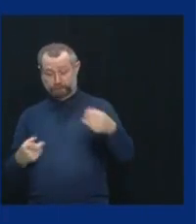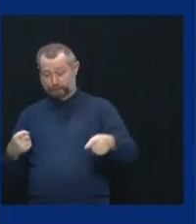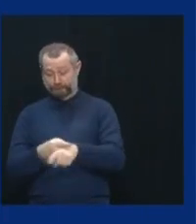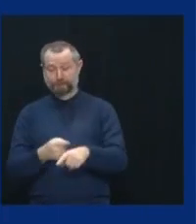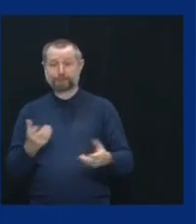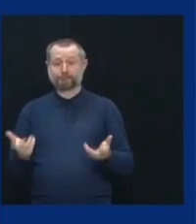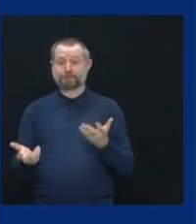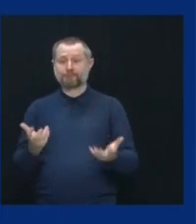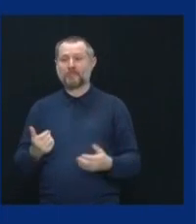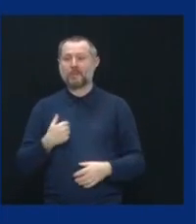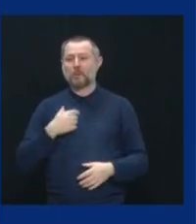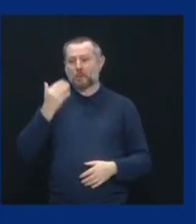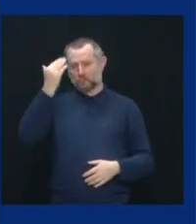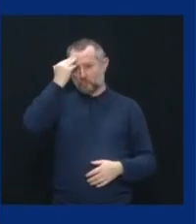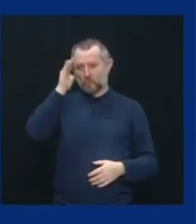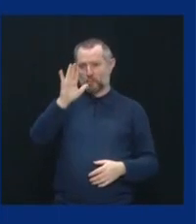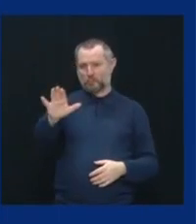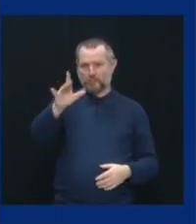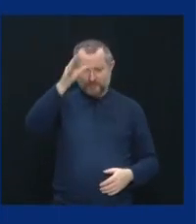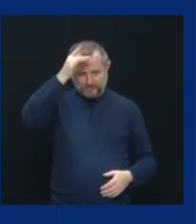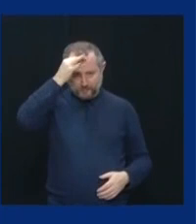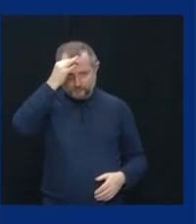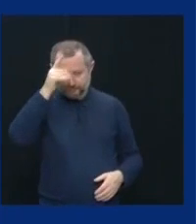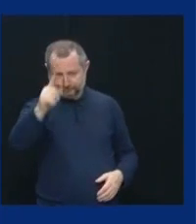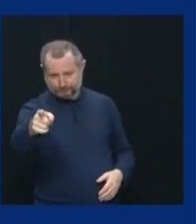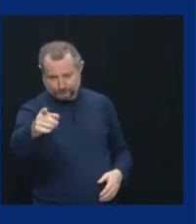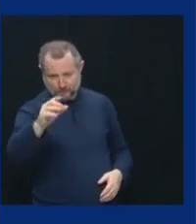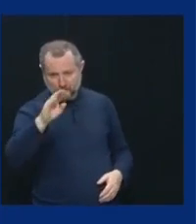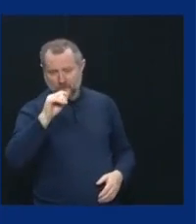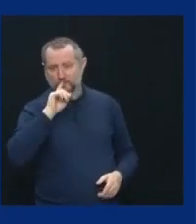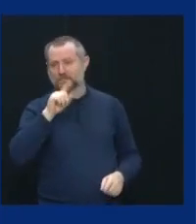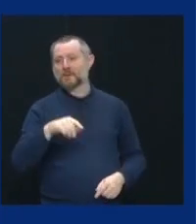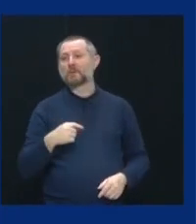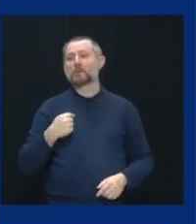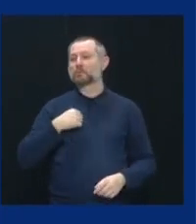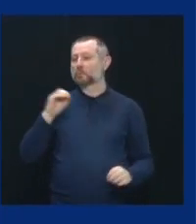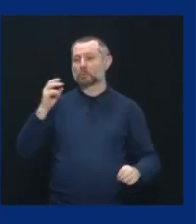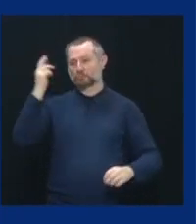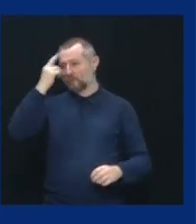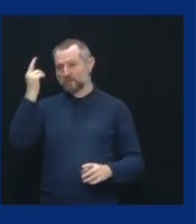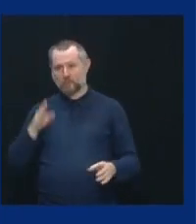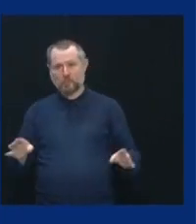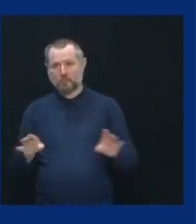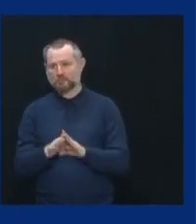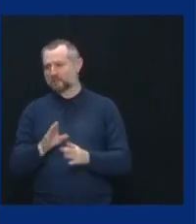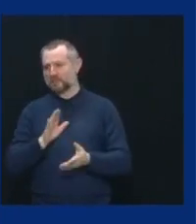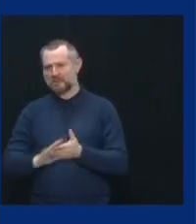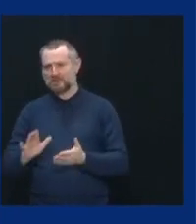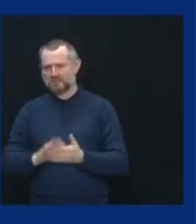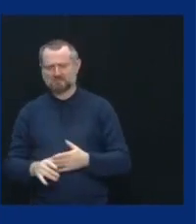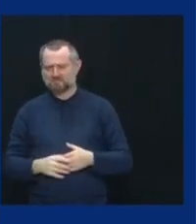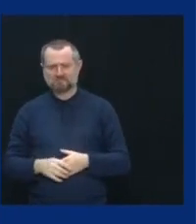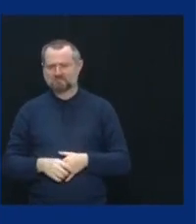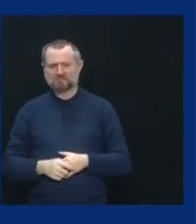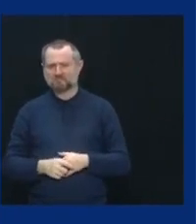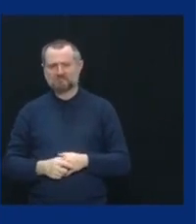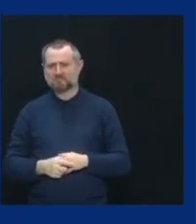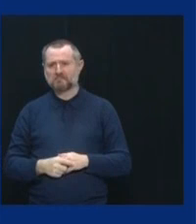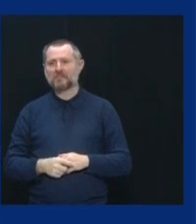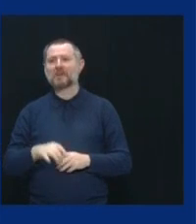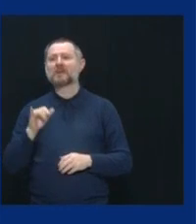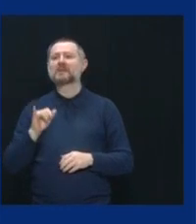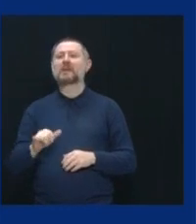theory that there's no reason to close the subways to clean them. That's not what the